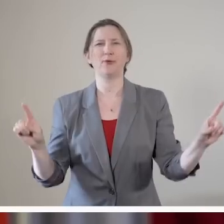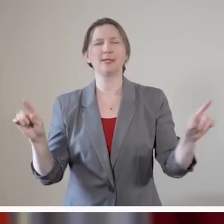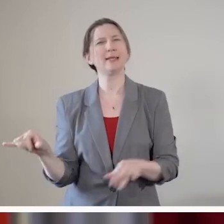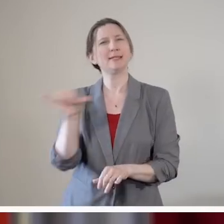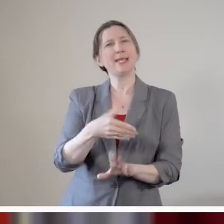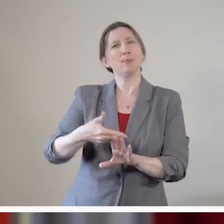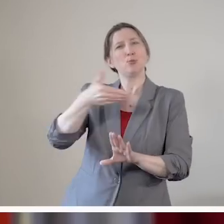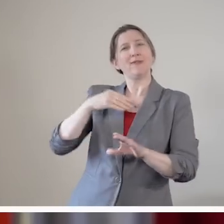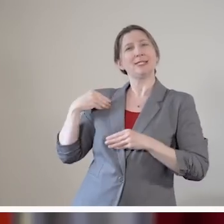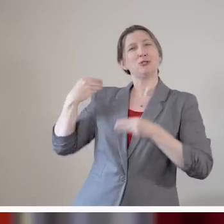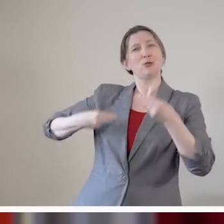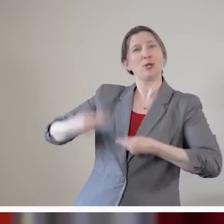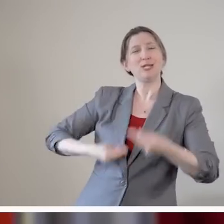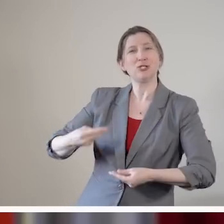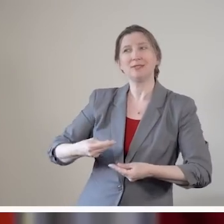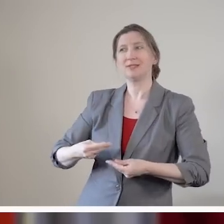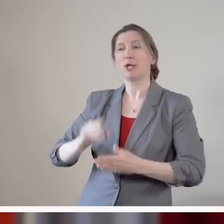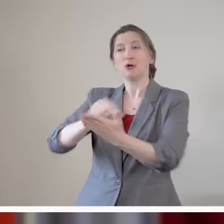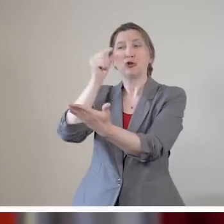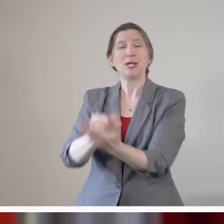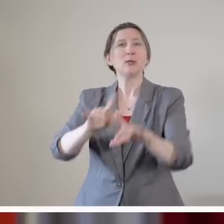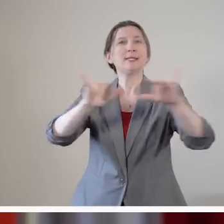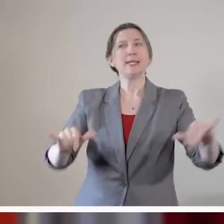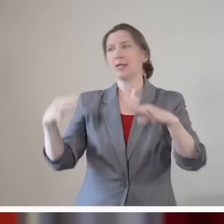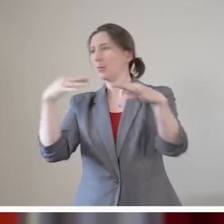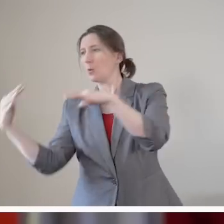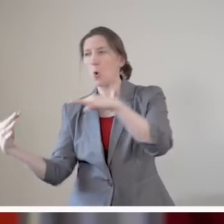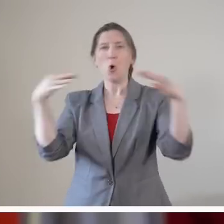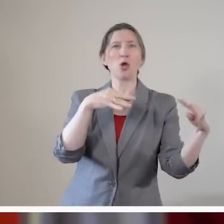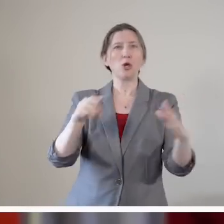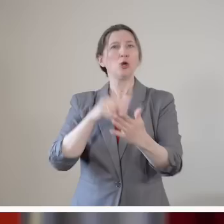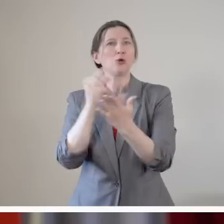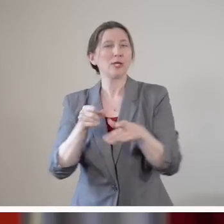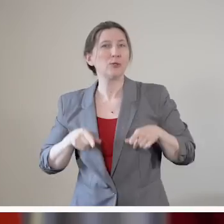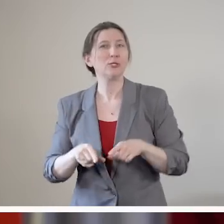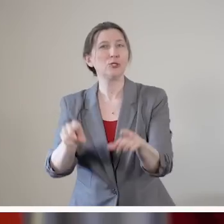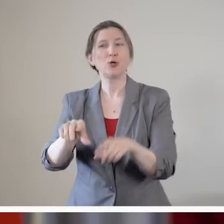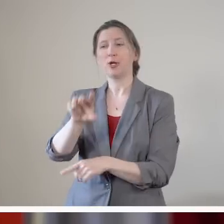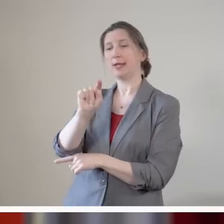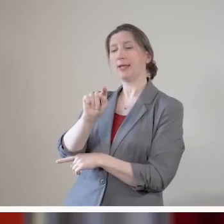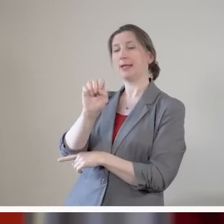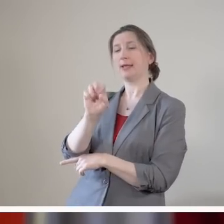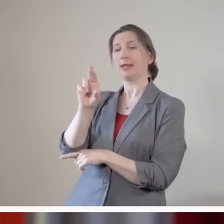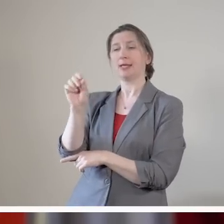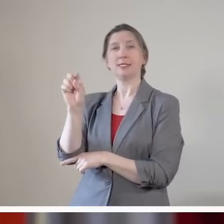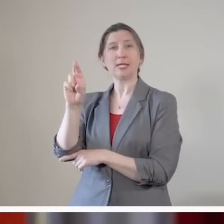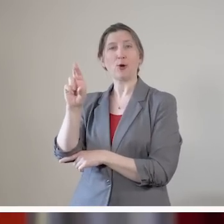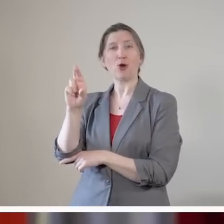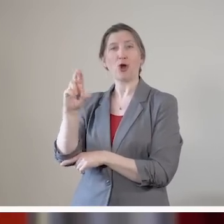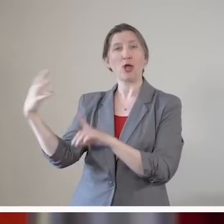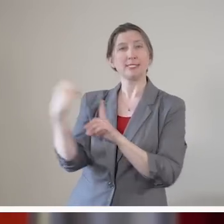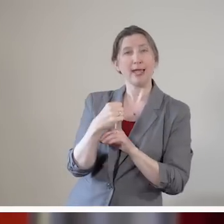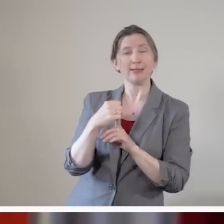wars and terrorist attacks shaped your parents' and grandparents' generation, this pandemic will shape yours. I'm not